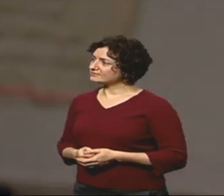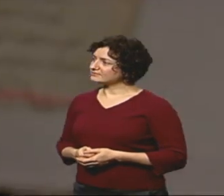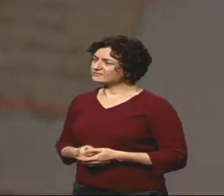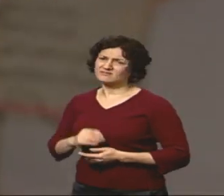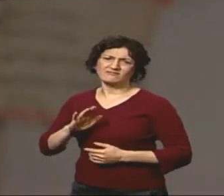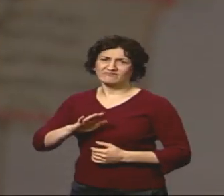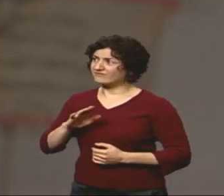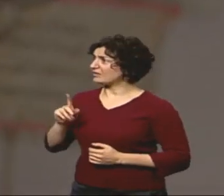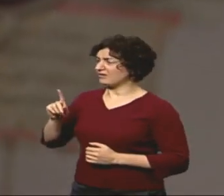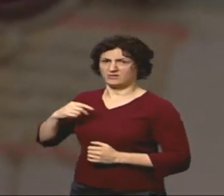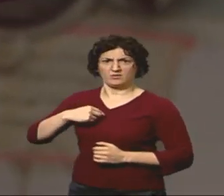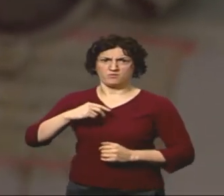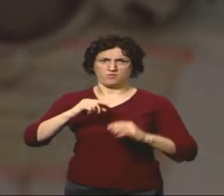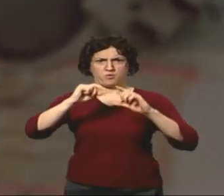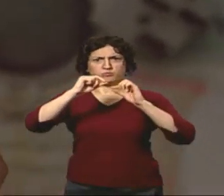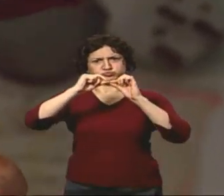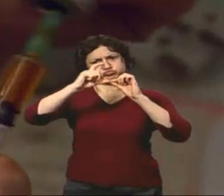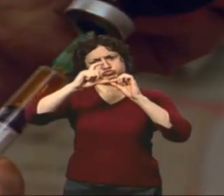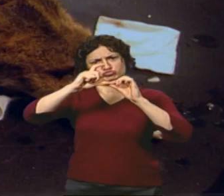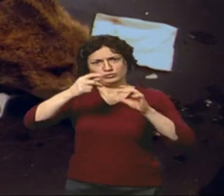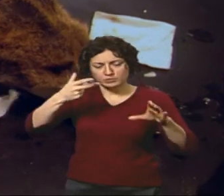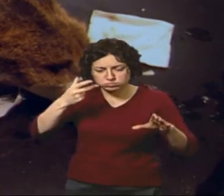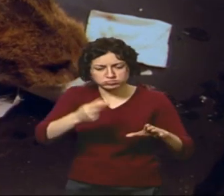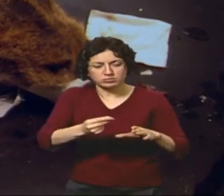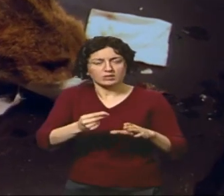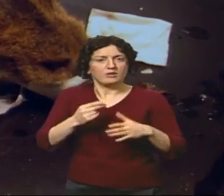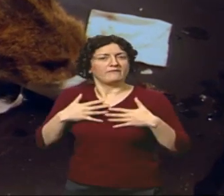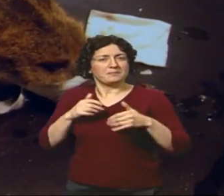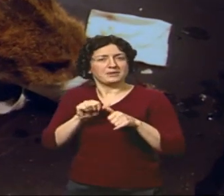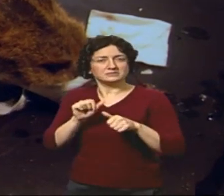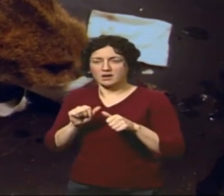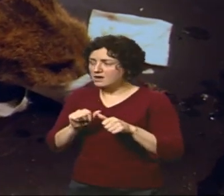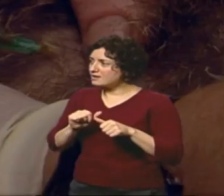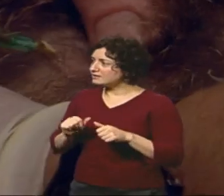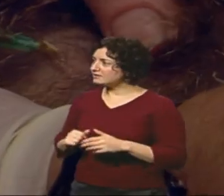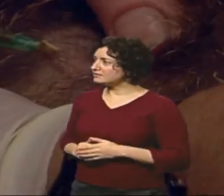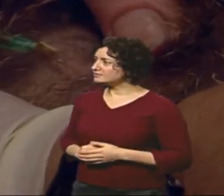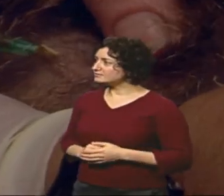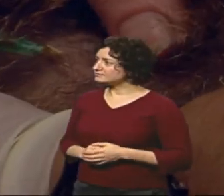Let me give you a mil and a half, eh? Make her feel a bit better.